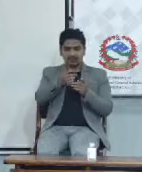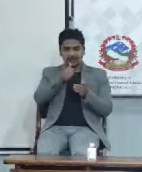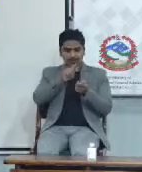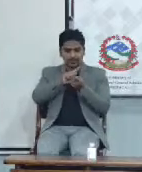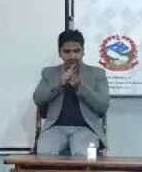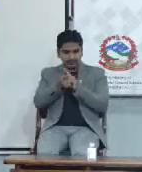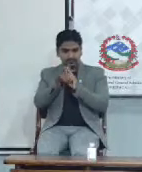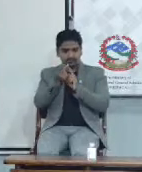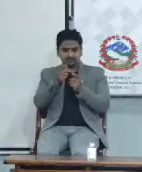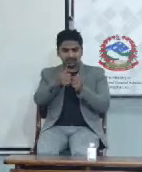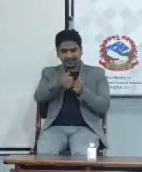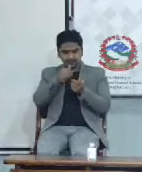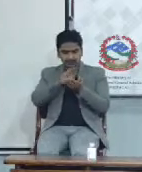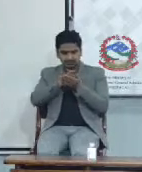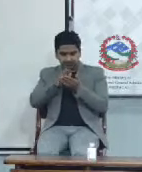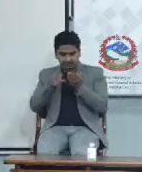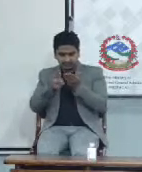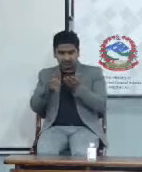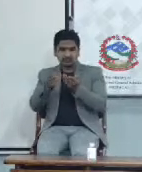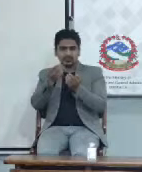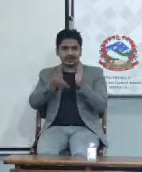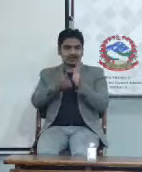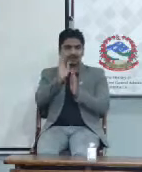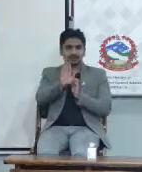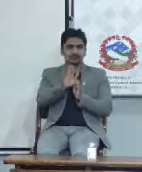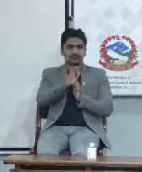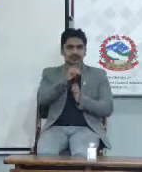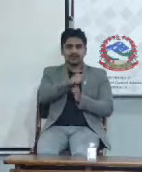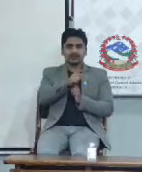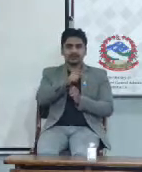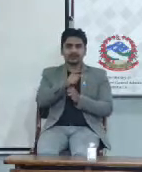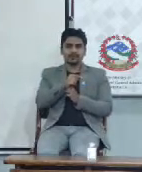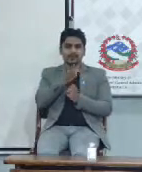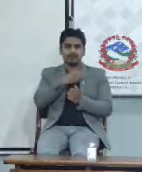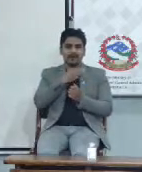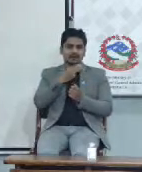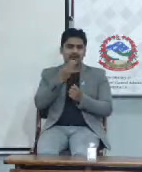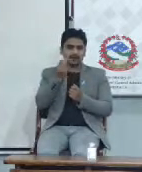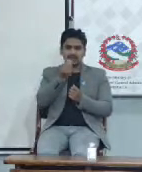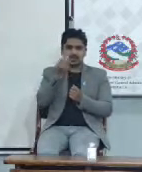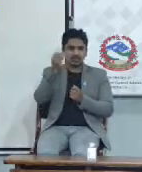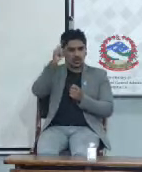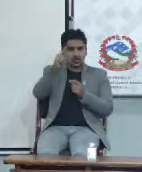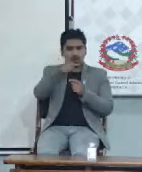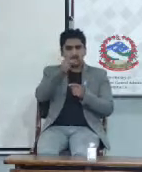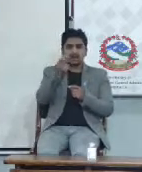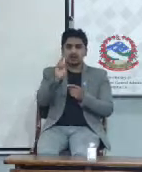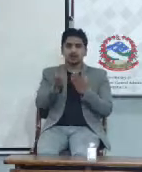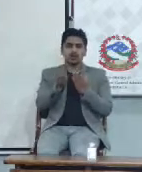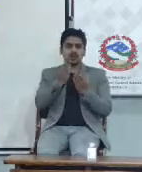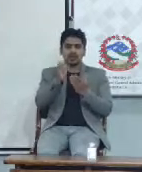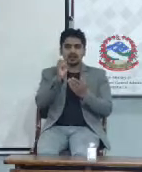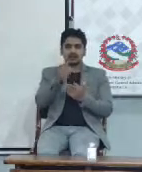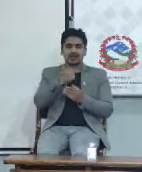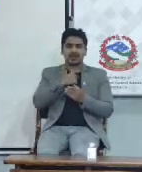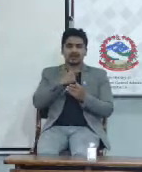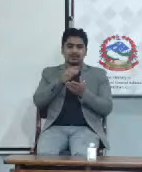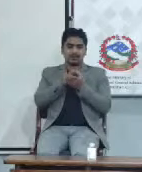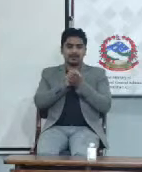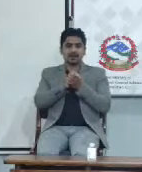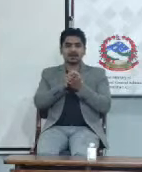there, but so wow, the readers will see that, oh, the Ministry of Finance from the government of Nepal, what